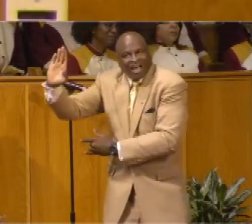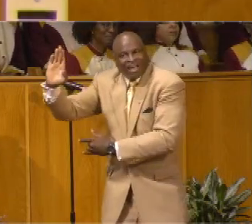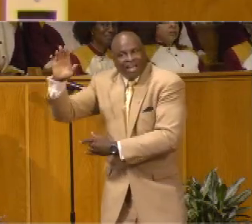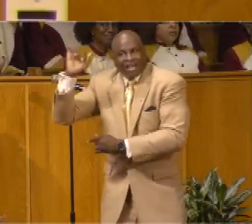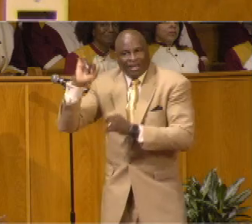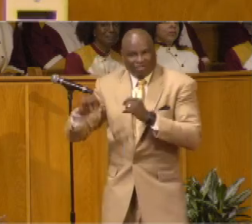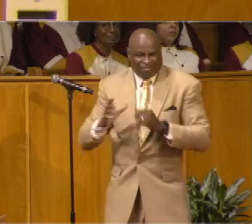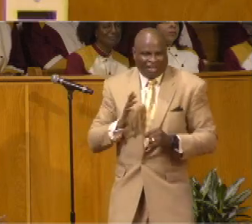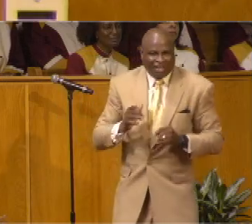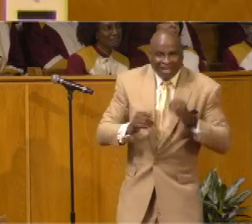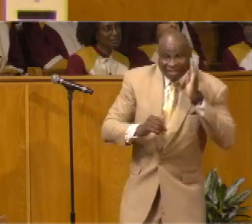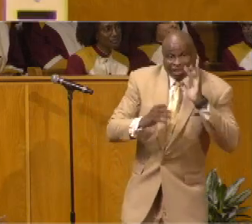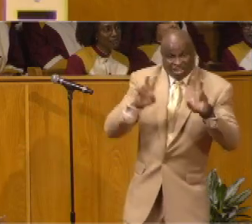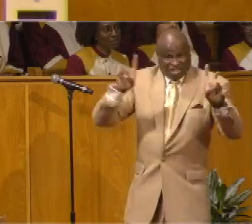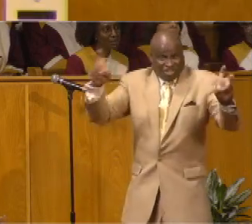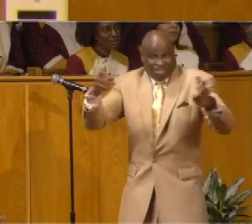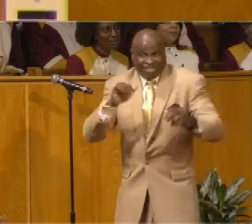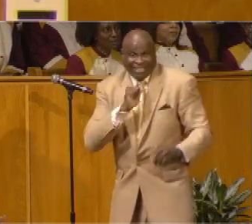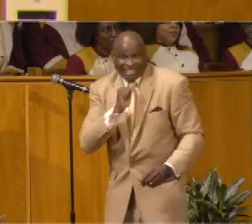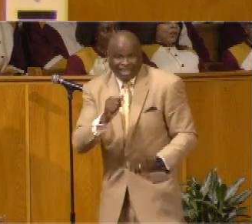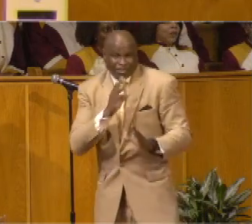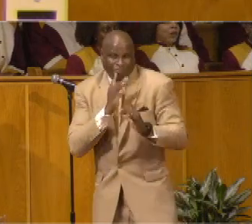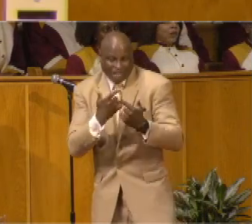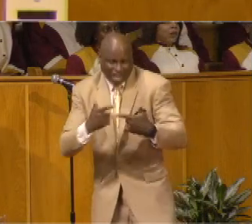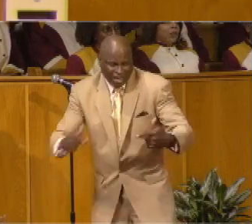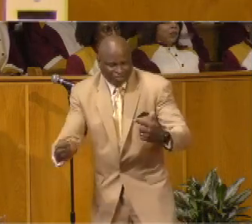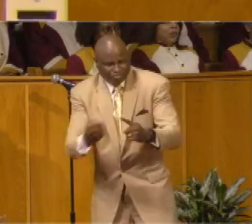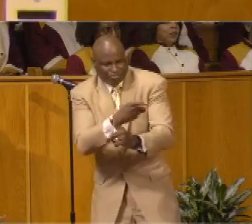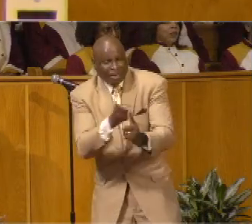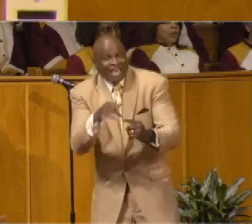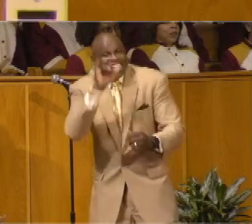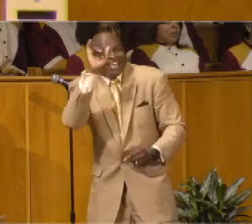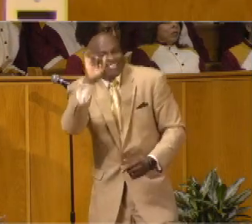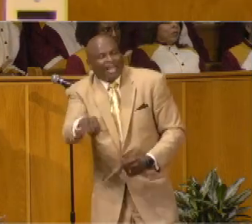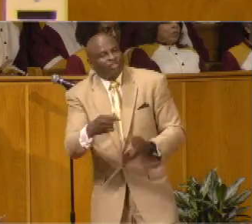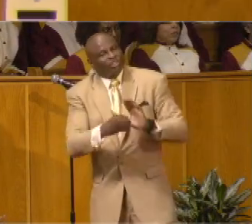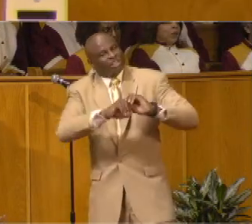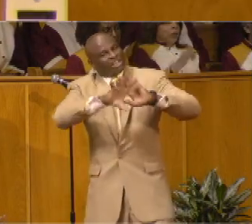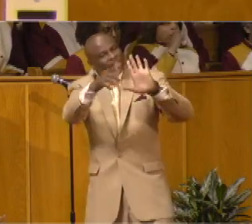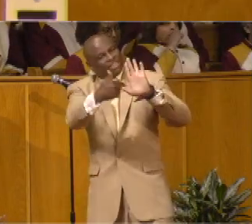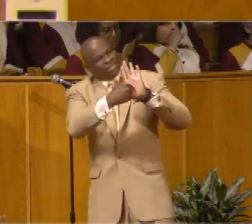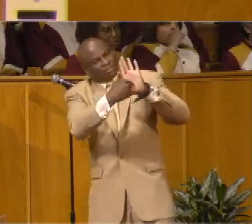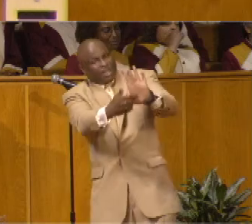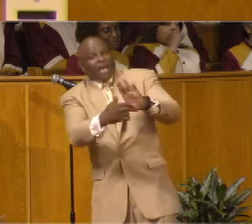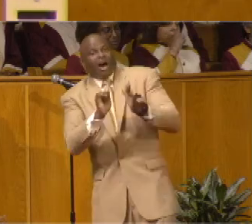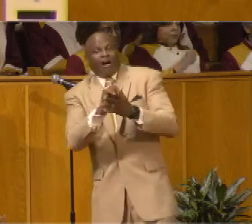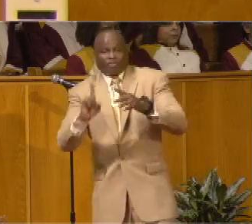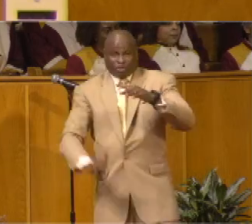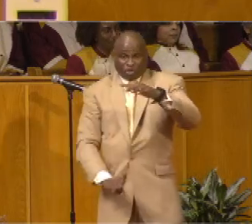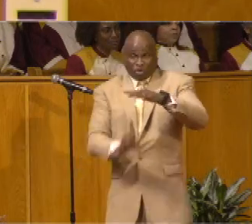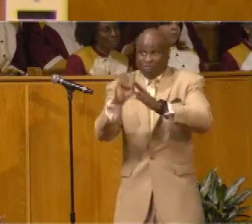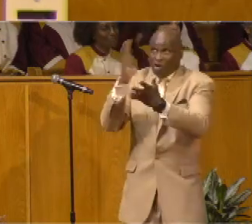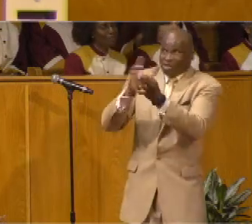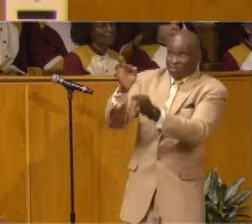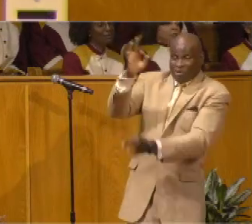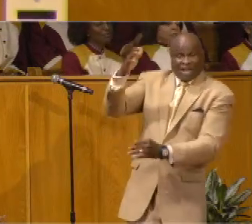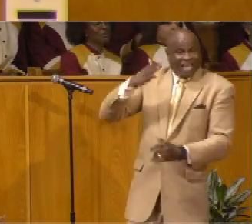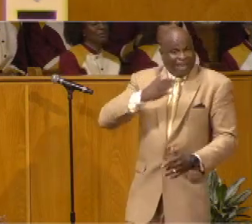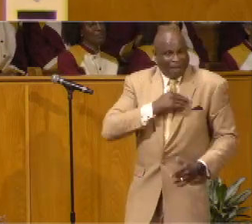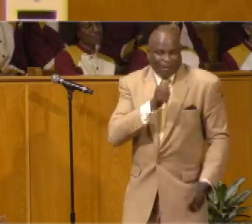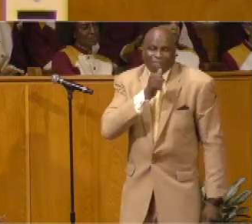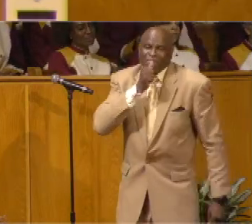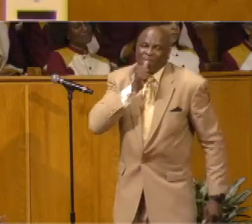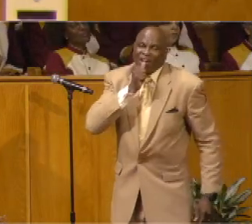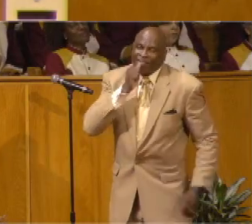So the issue is not that they speak in tongues. That is a valid expression of the intercessing of the Holy Spirit in my private